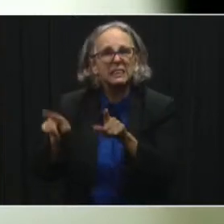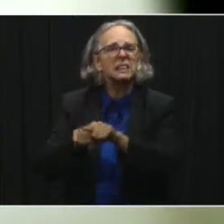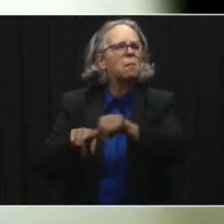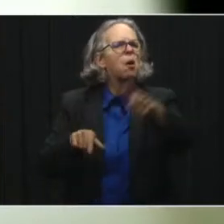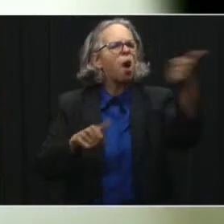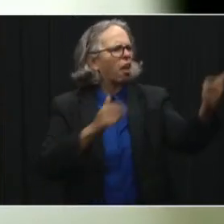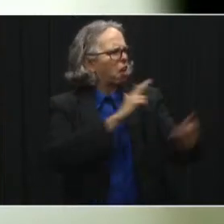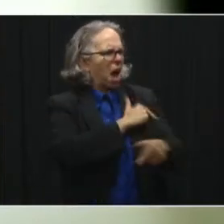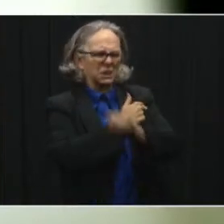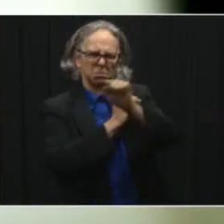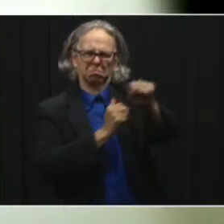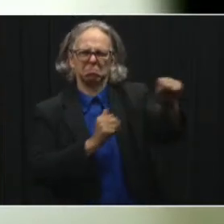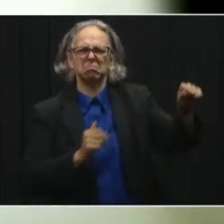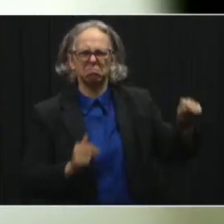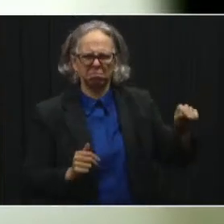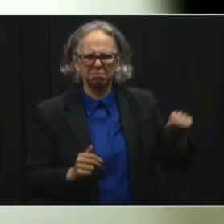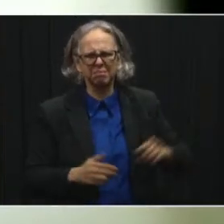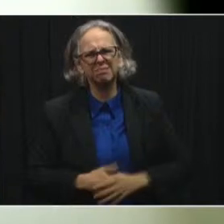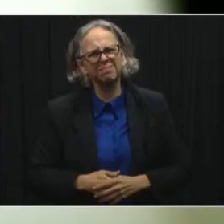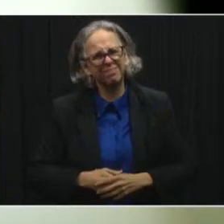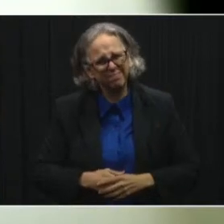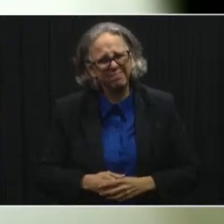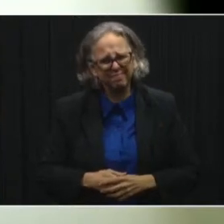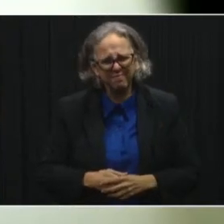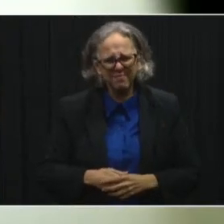the state, and the country, the world.